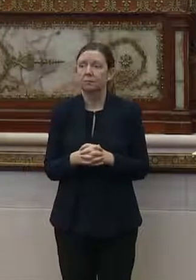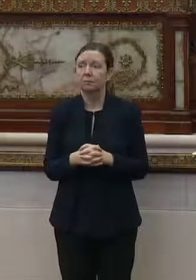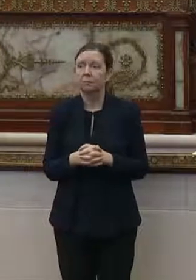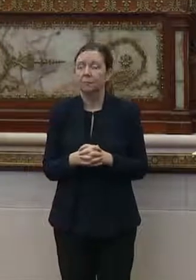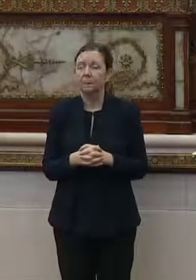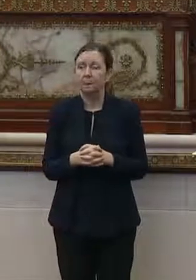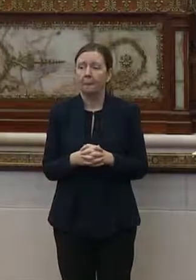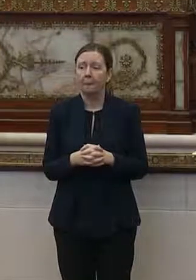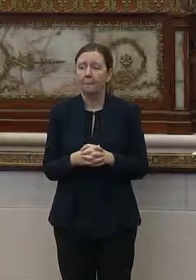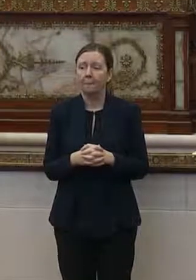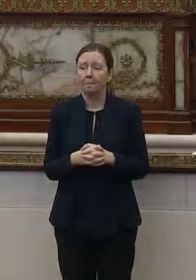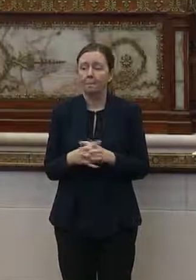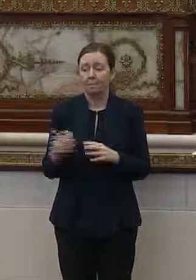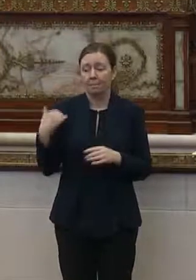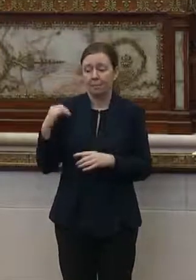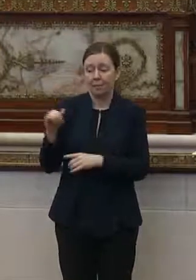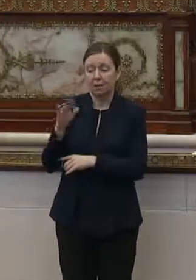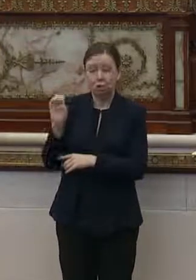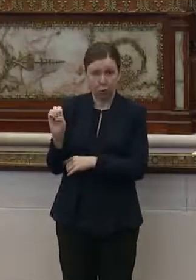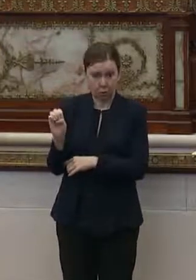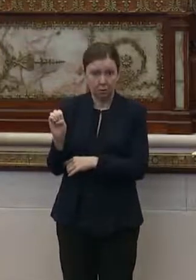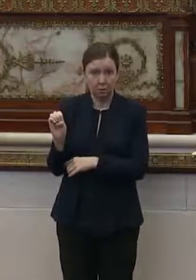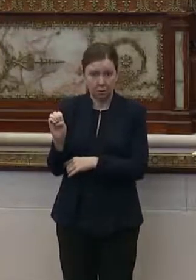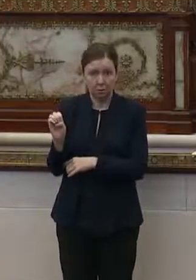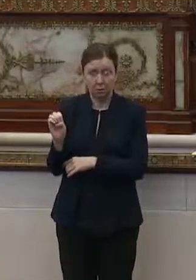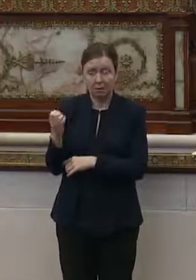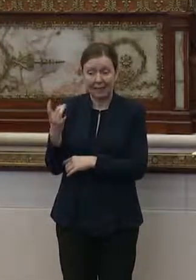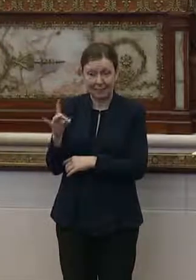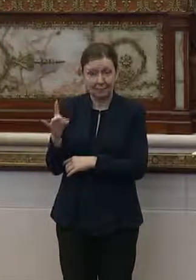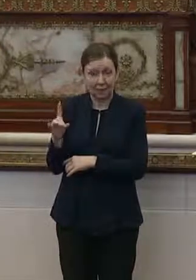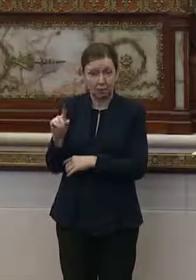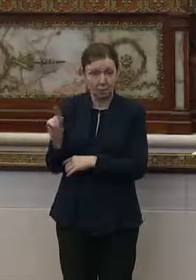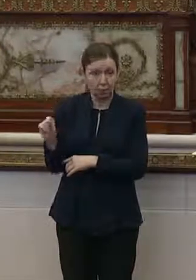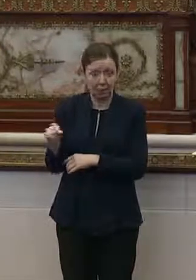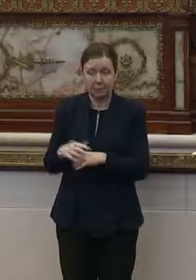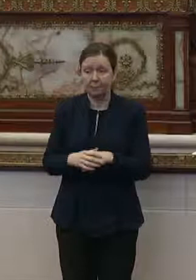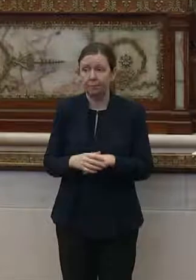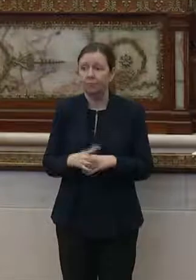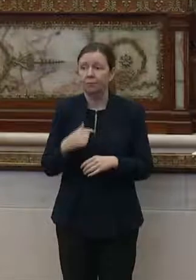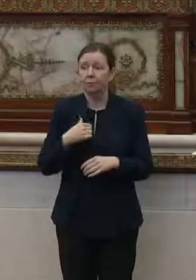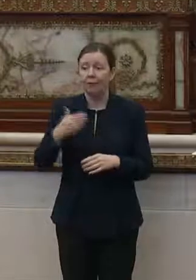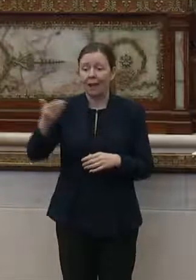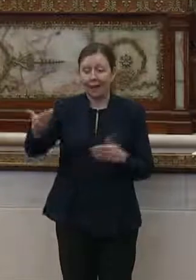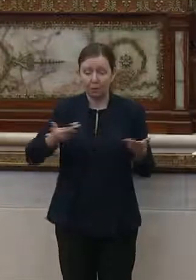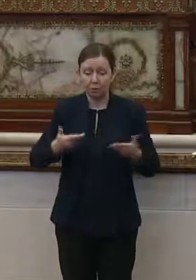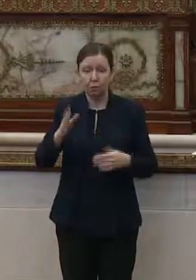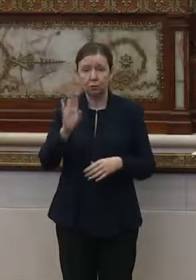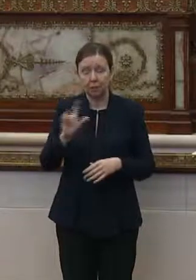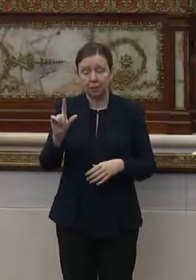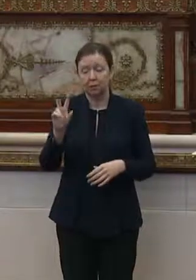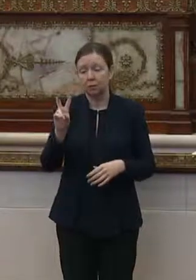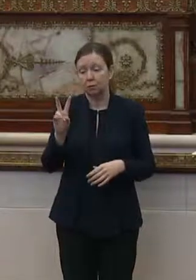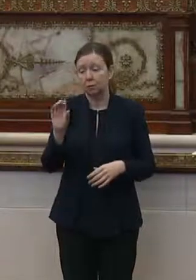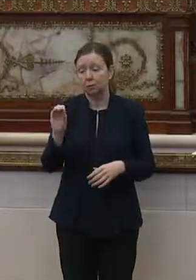In June of this year, June 18th, I introduced Bill